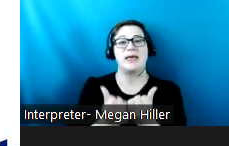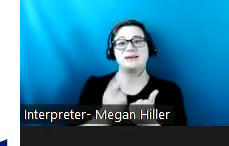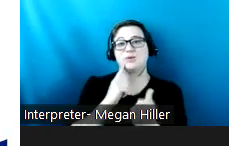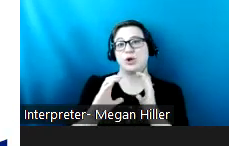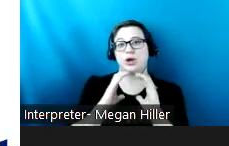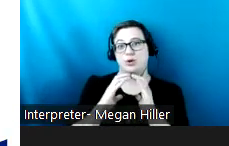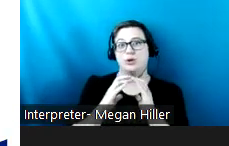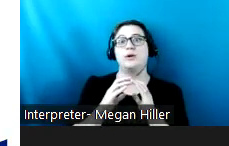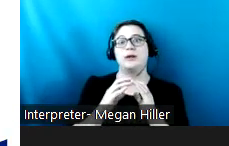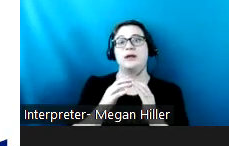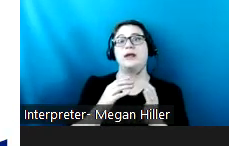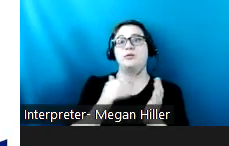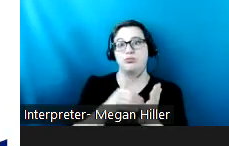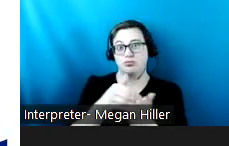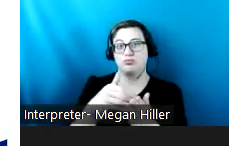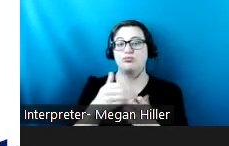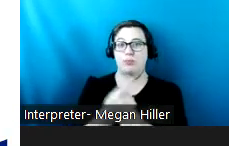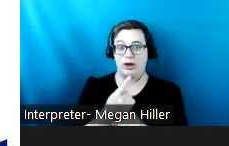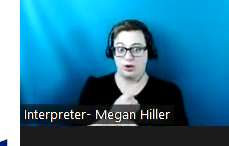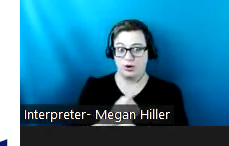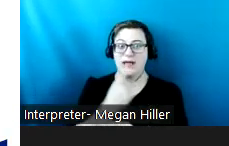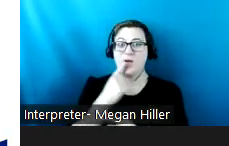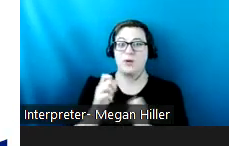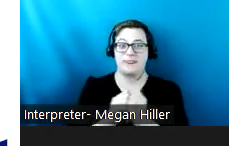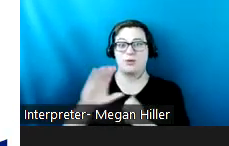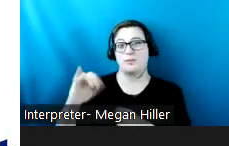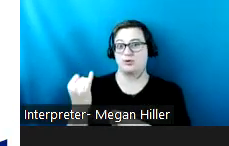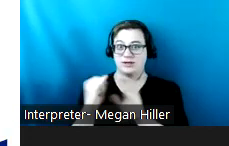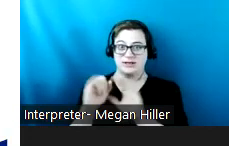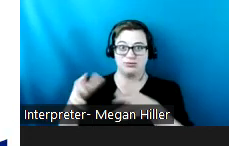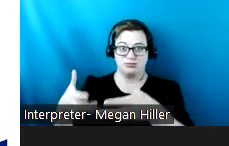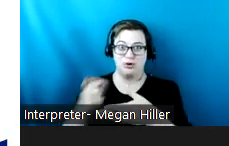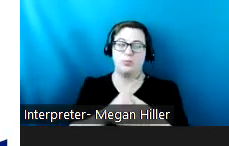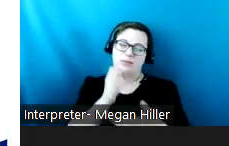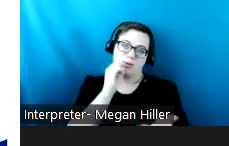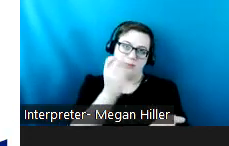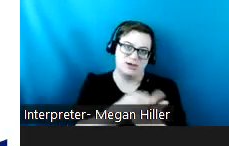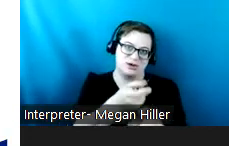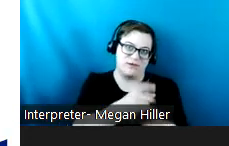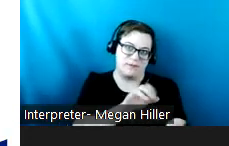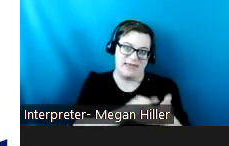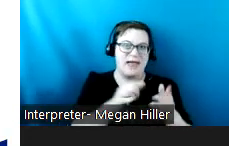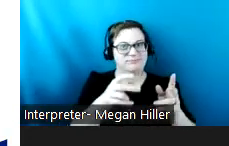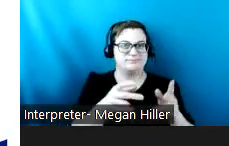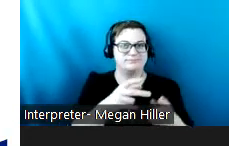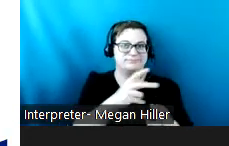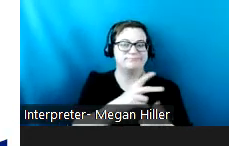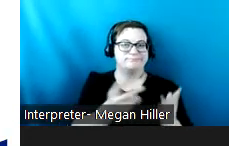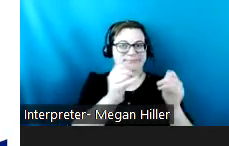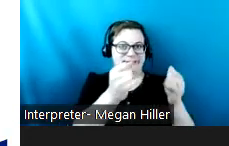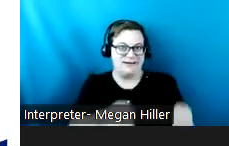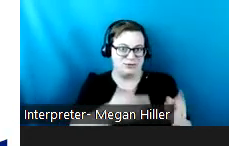with the referring criminal justice entity. Of course, with written permission from the individual, we need to make sure that's part of the process. But